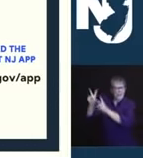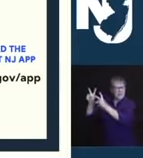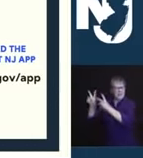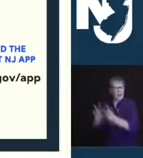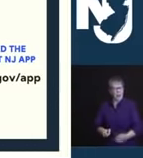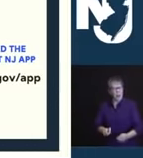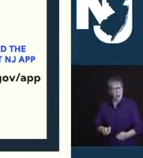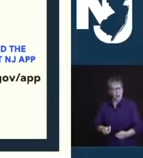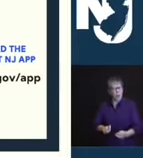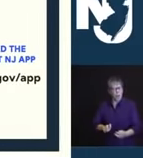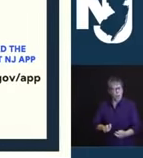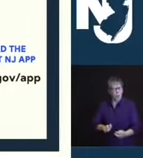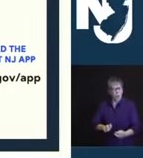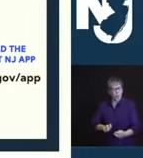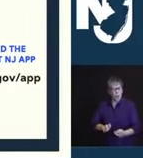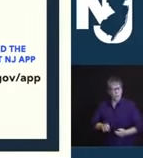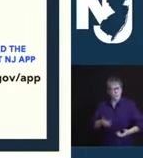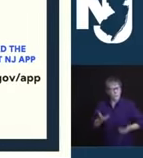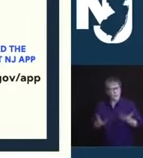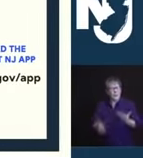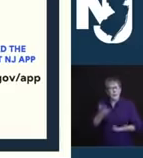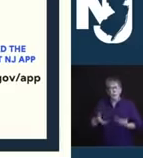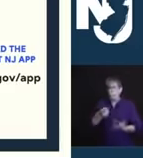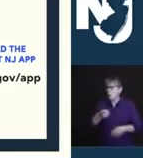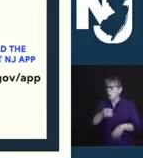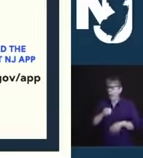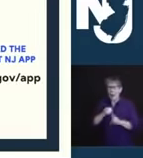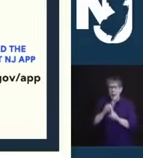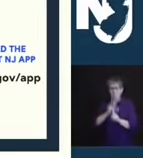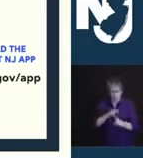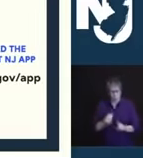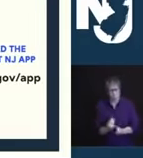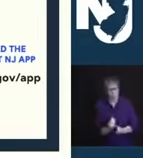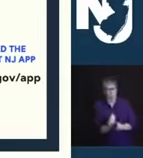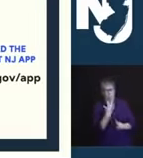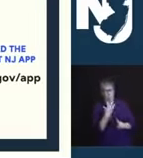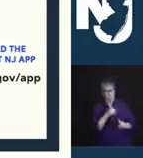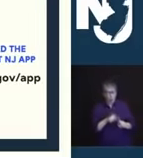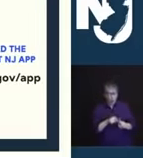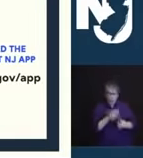been exposed to the virus. It is free, and it has already been downloaded by more than